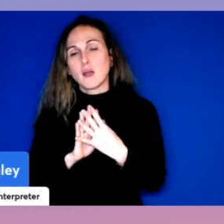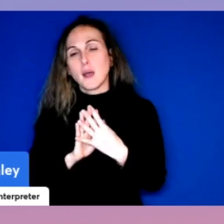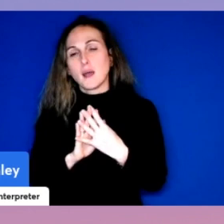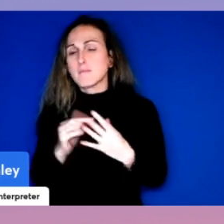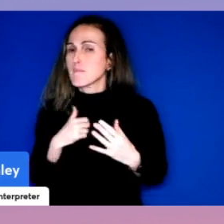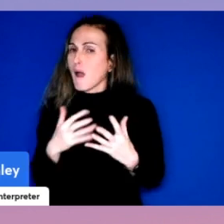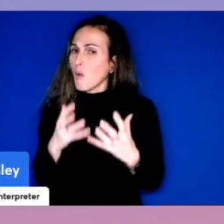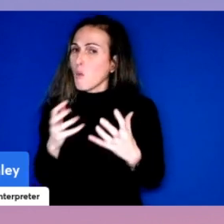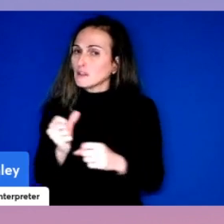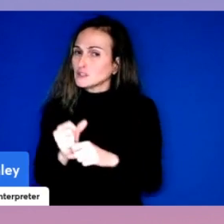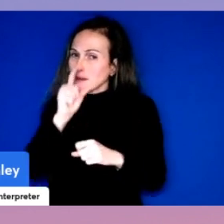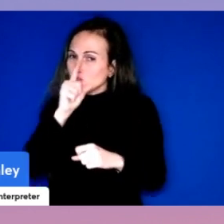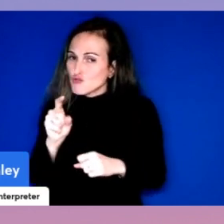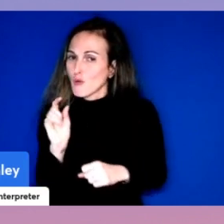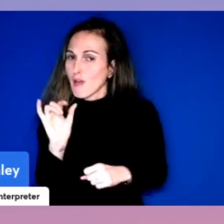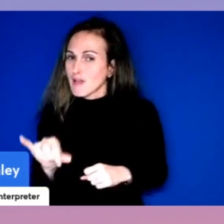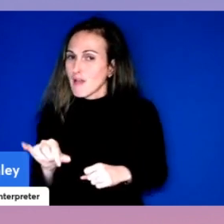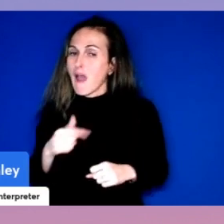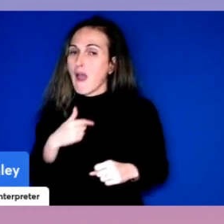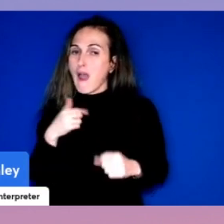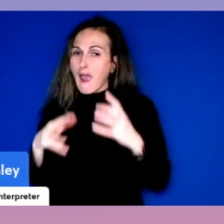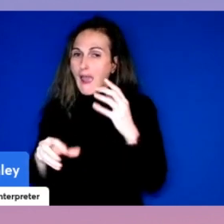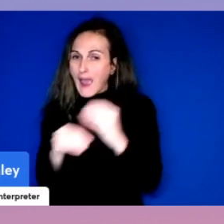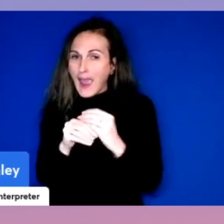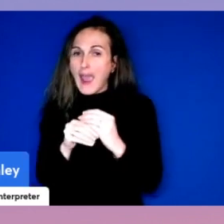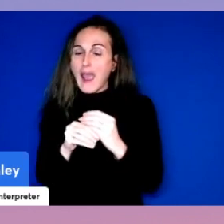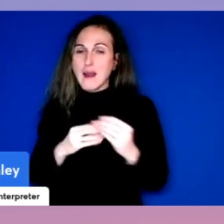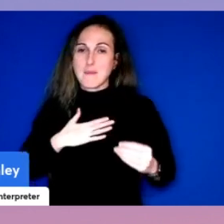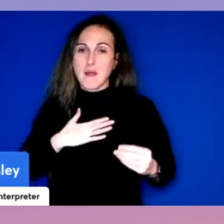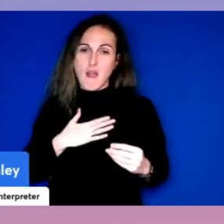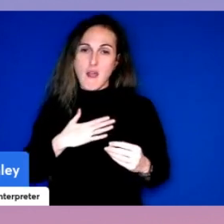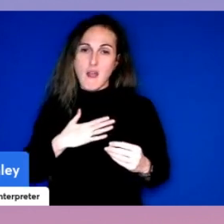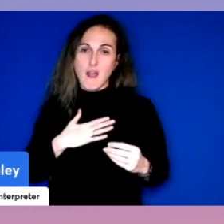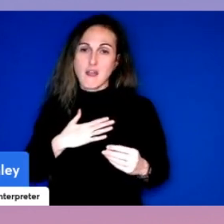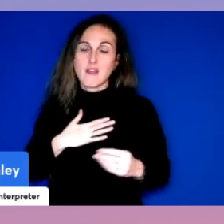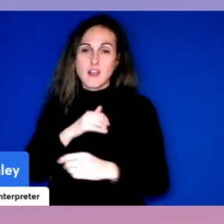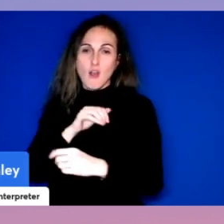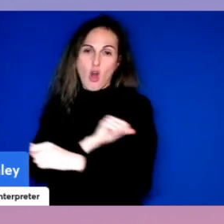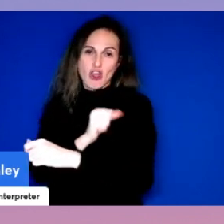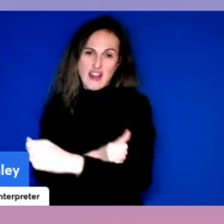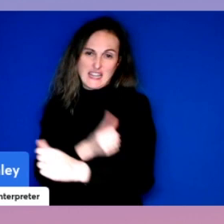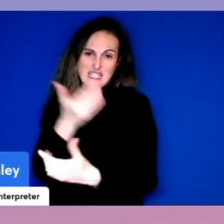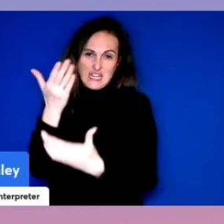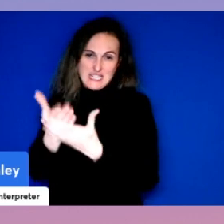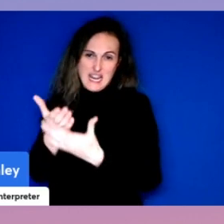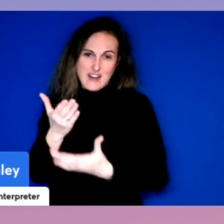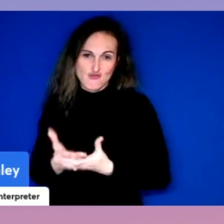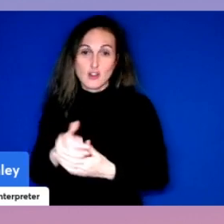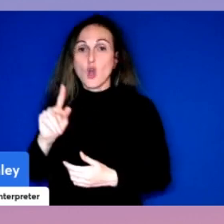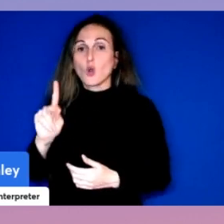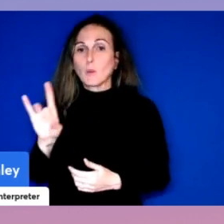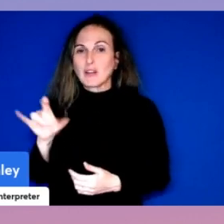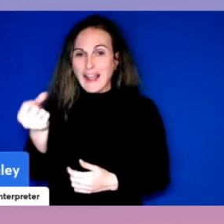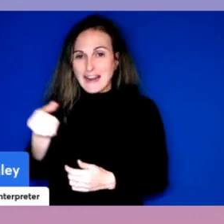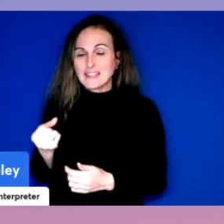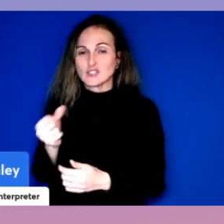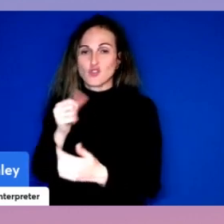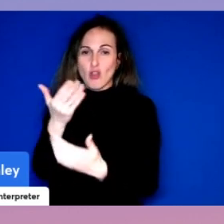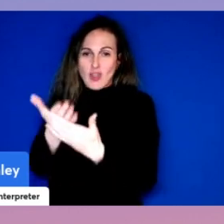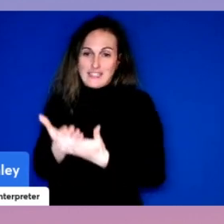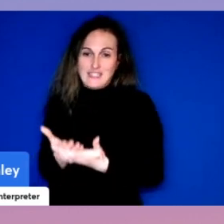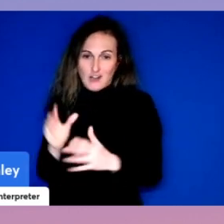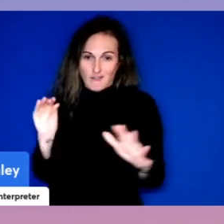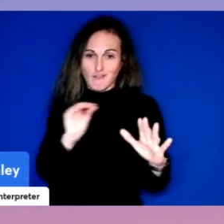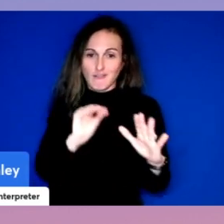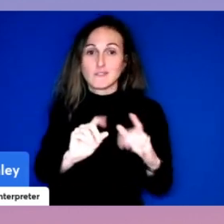I want to make sure that I add my authentication, Kubernetes authentication into